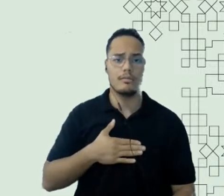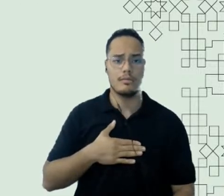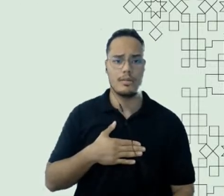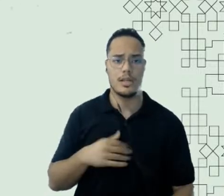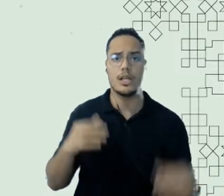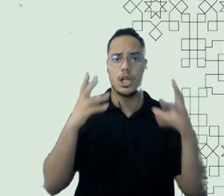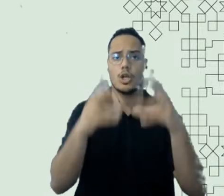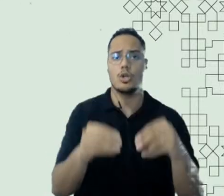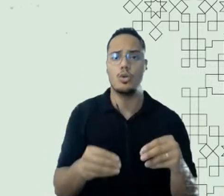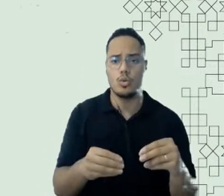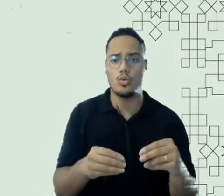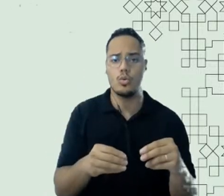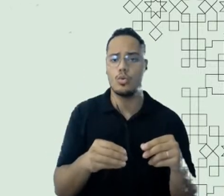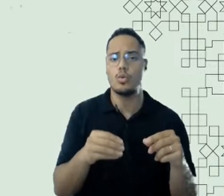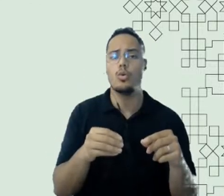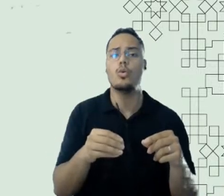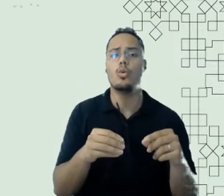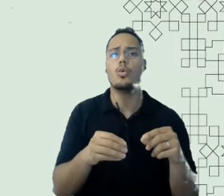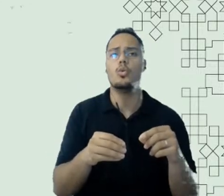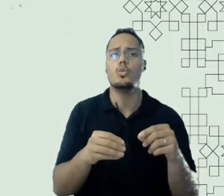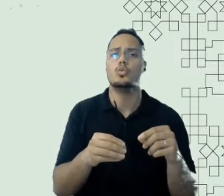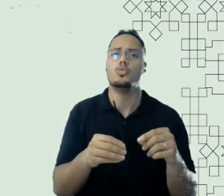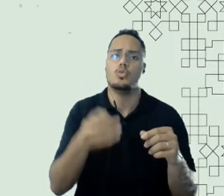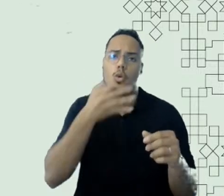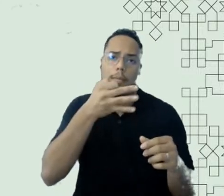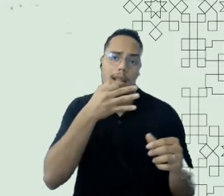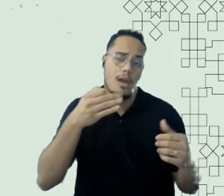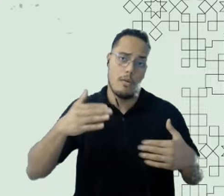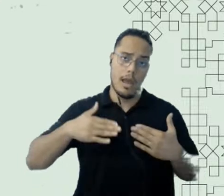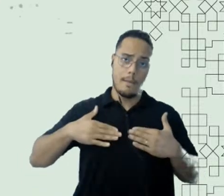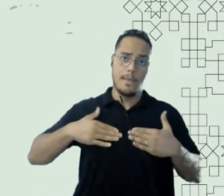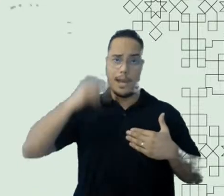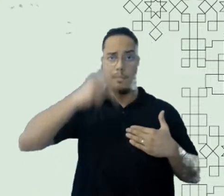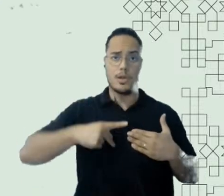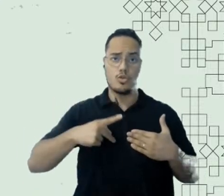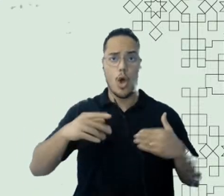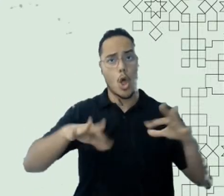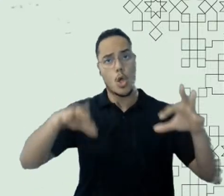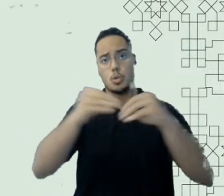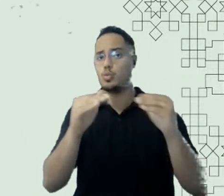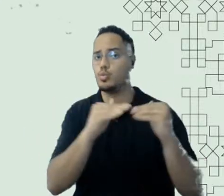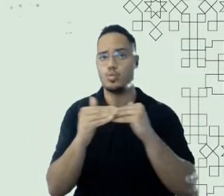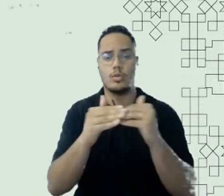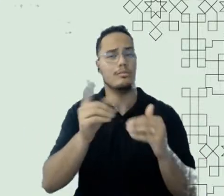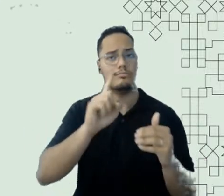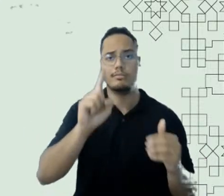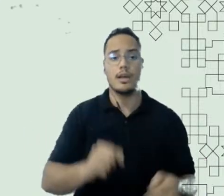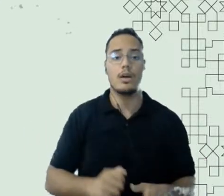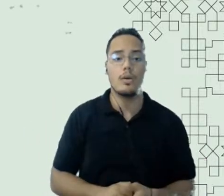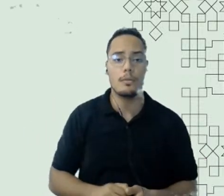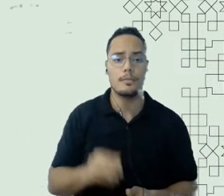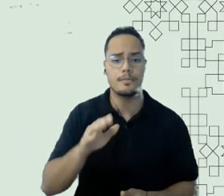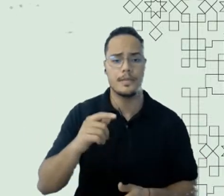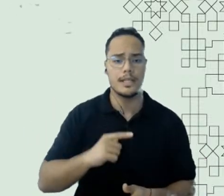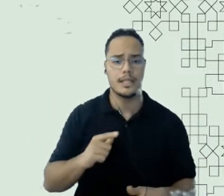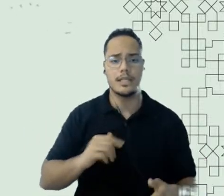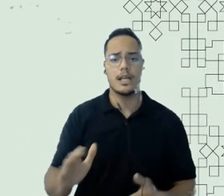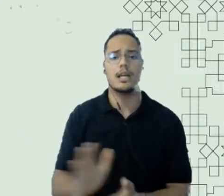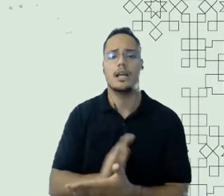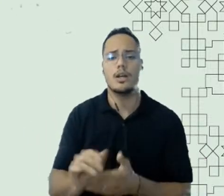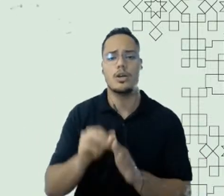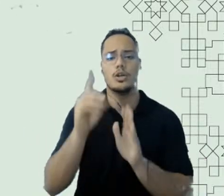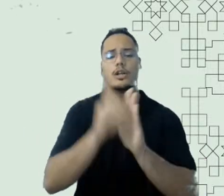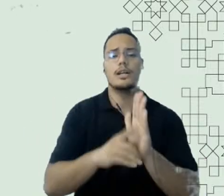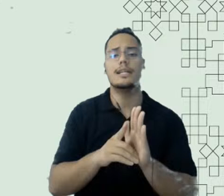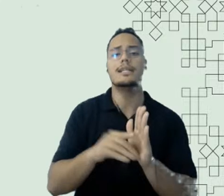the direction of not seeing copyright exception, as limitation that you have to limit, that you